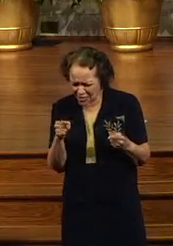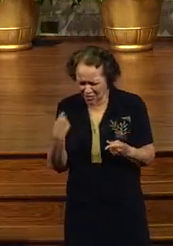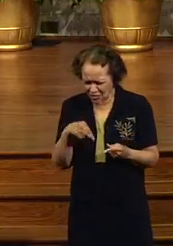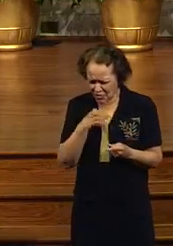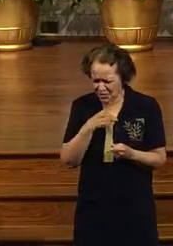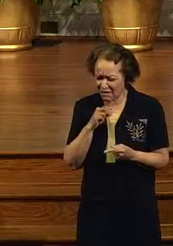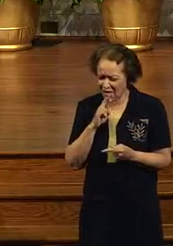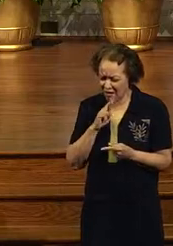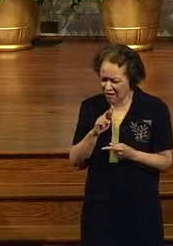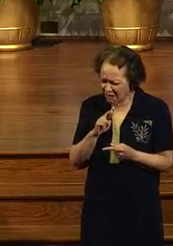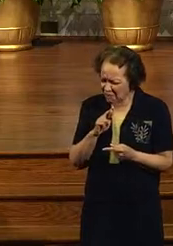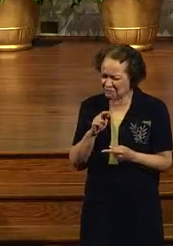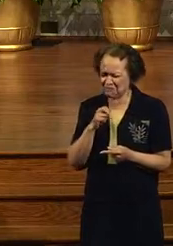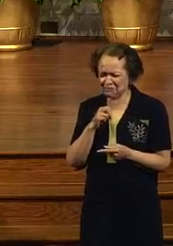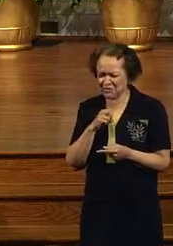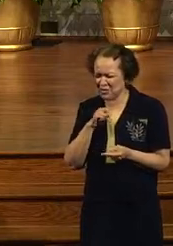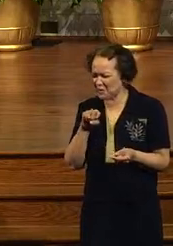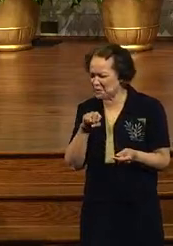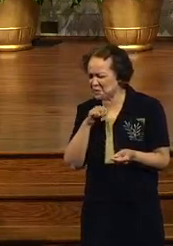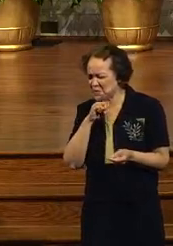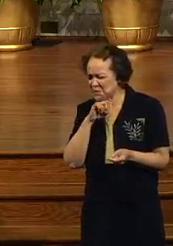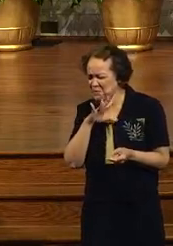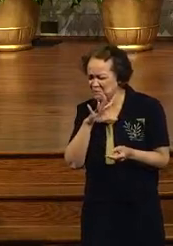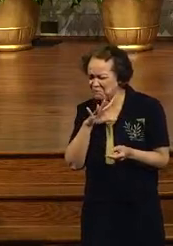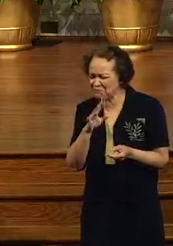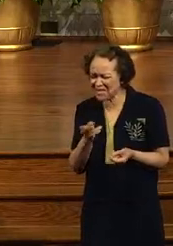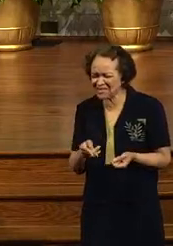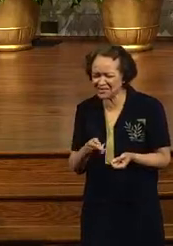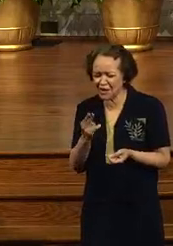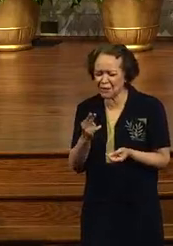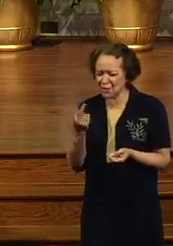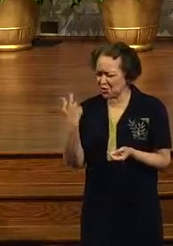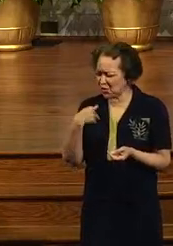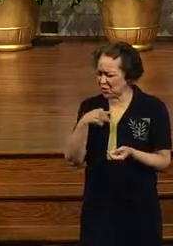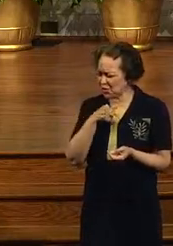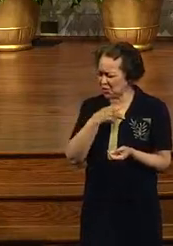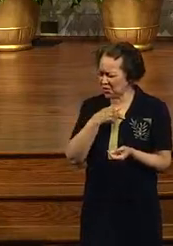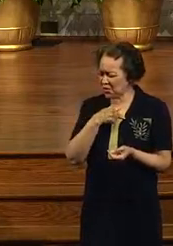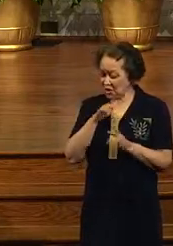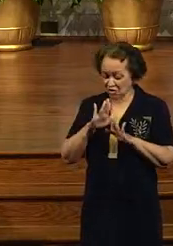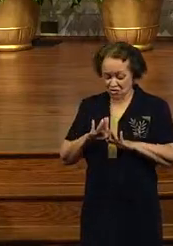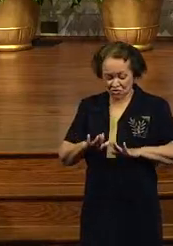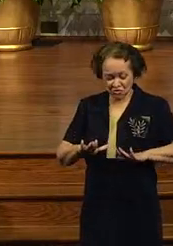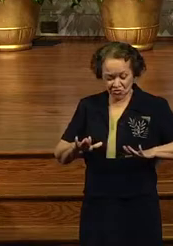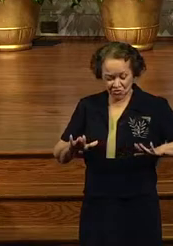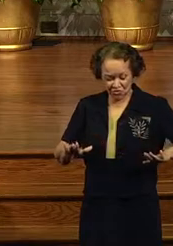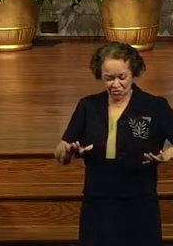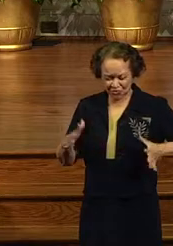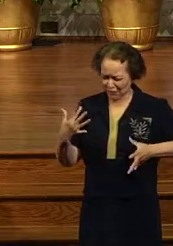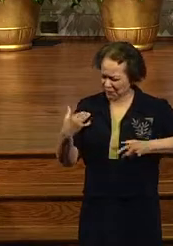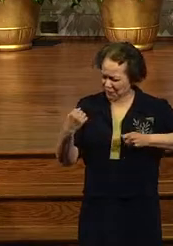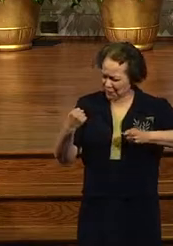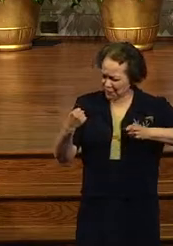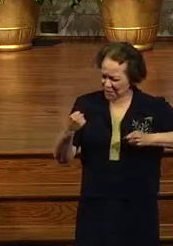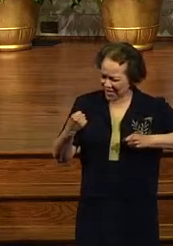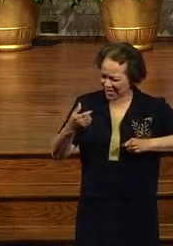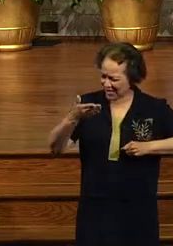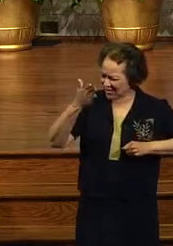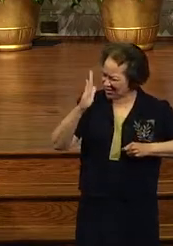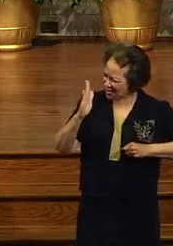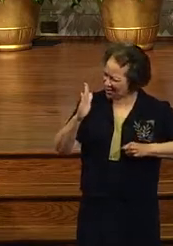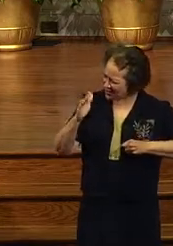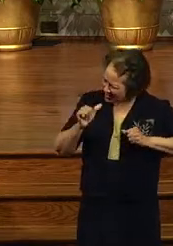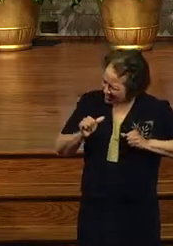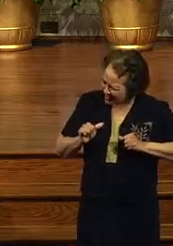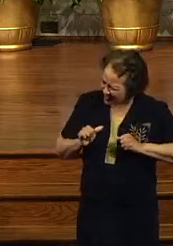as messed up as we are, we are children of a mighty God. who still has his hands on